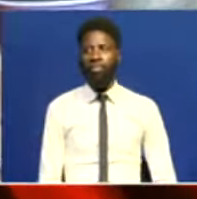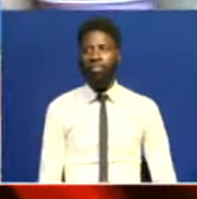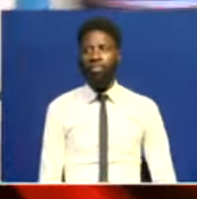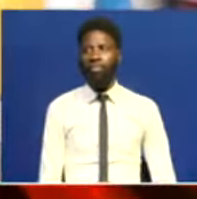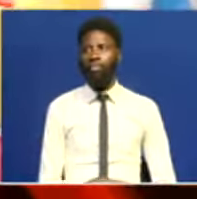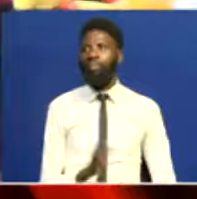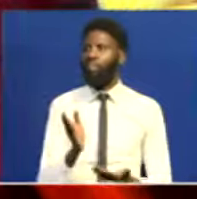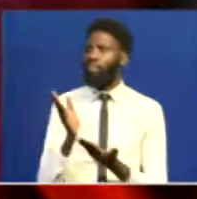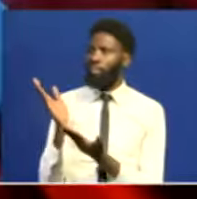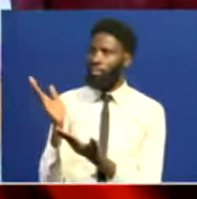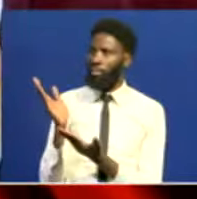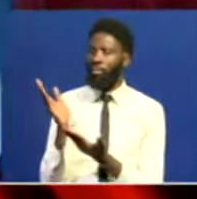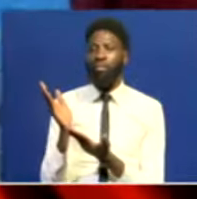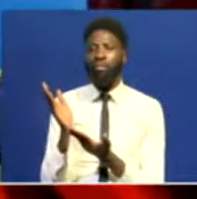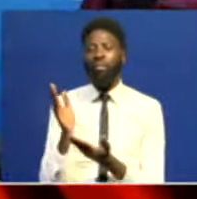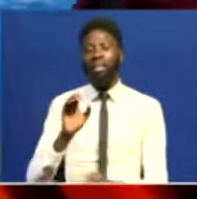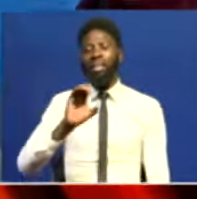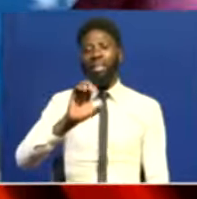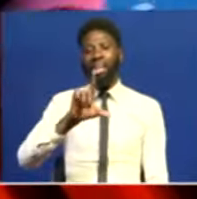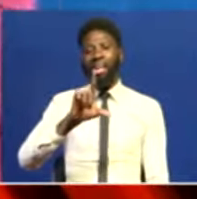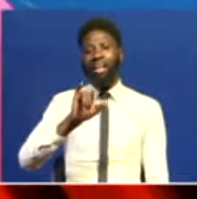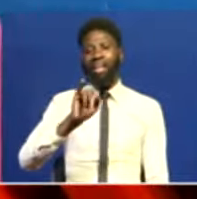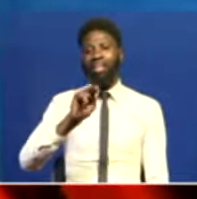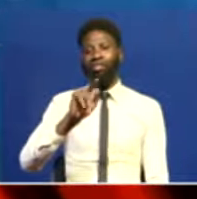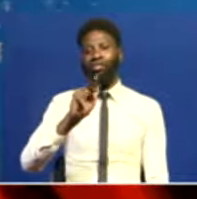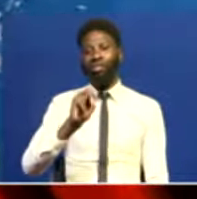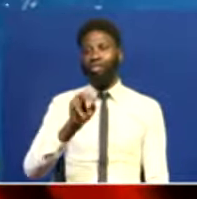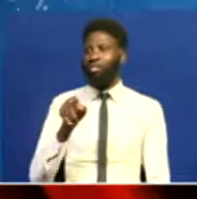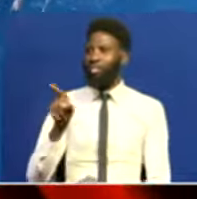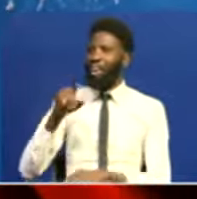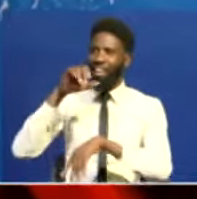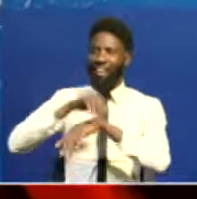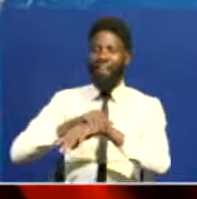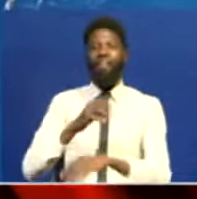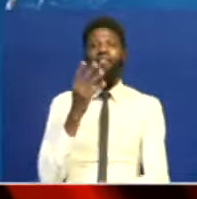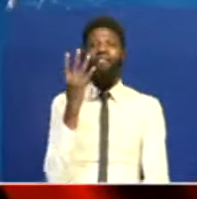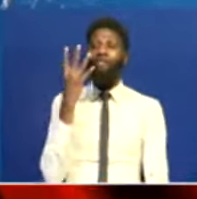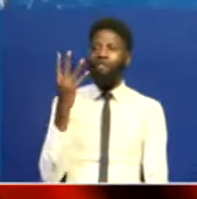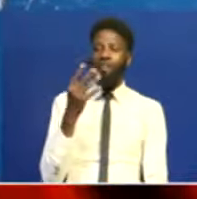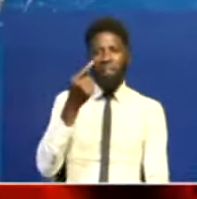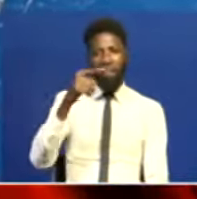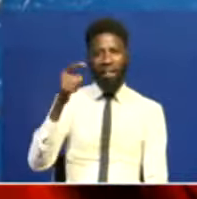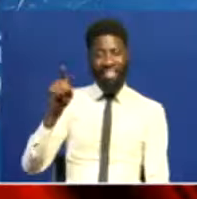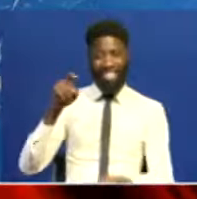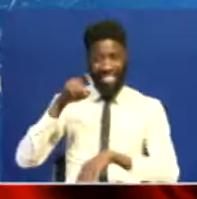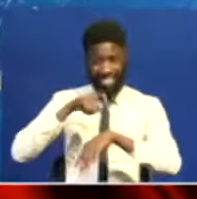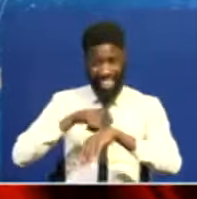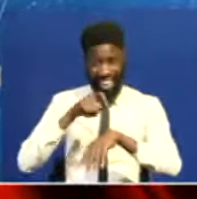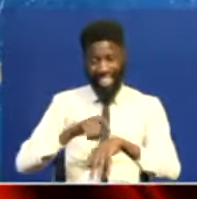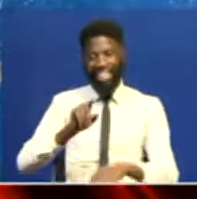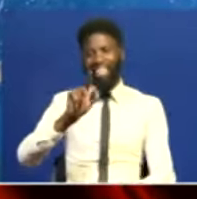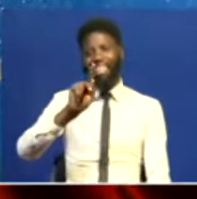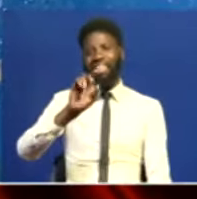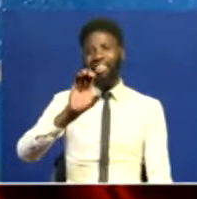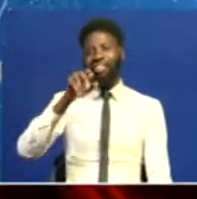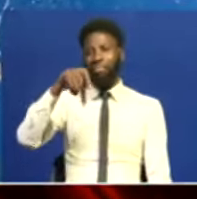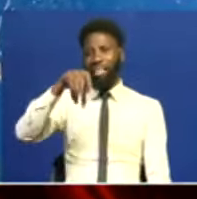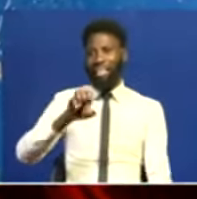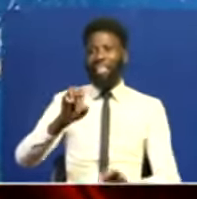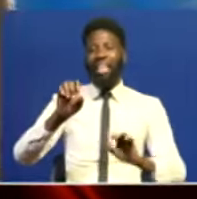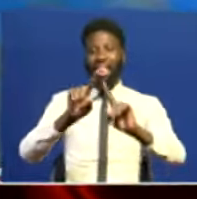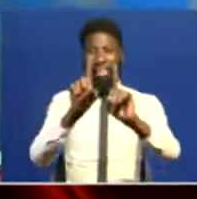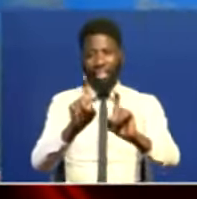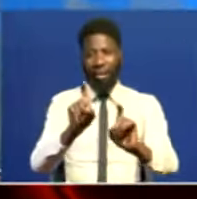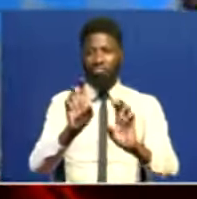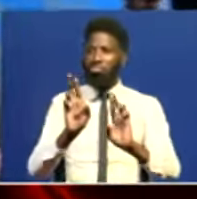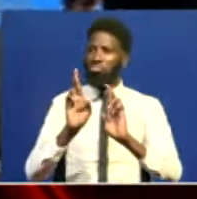Meet 15-year-old Clinton Wityukha. He scored 400 marks in his Kenyan Certificate of Primary Examination and he